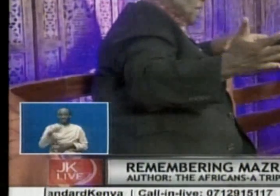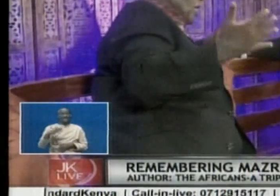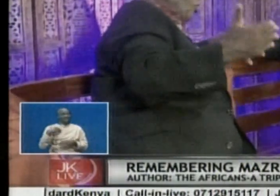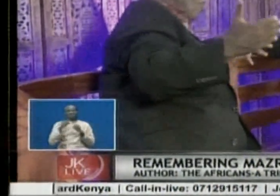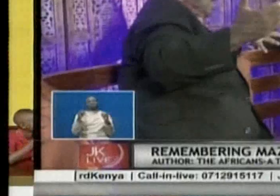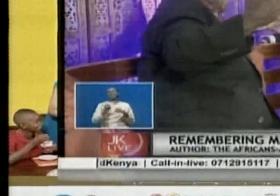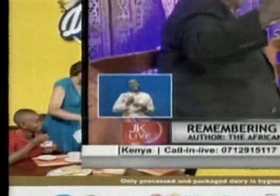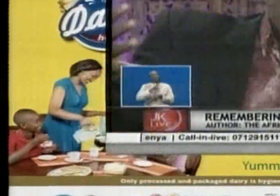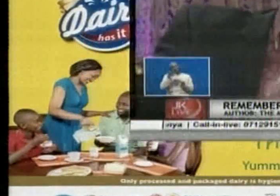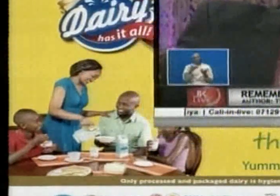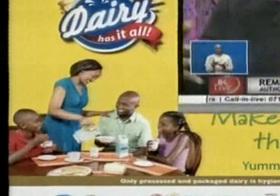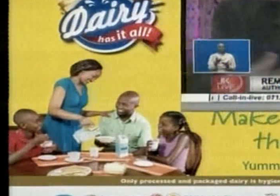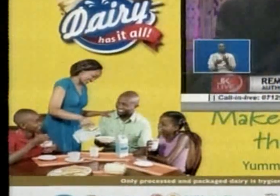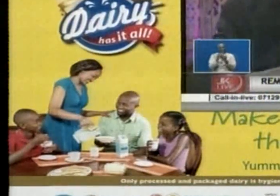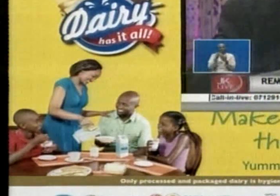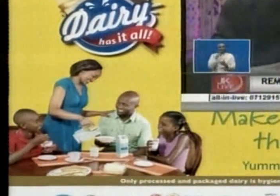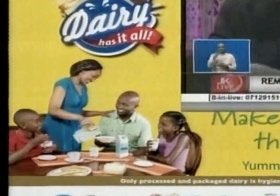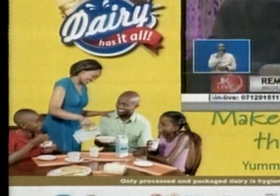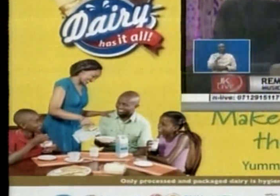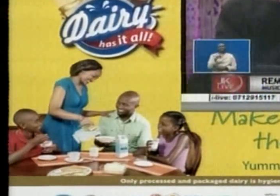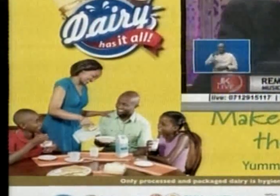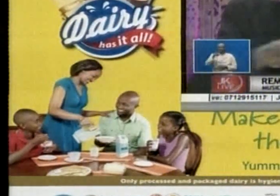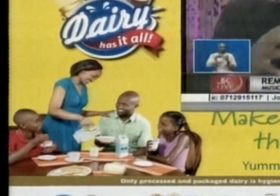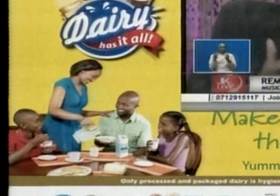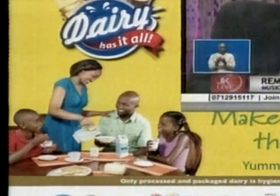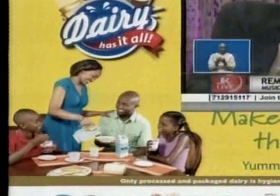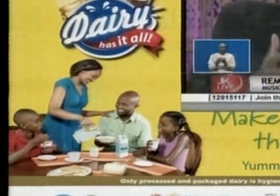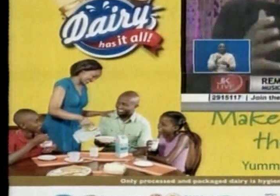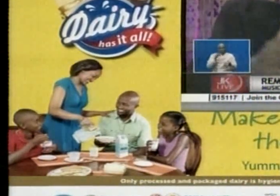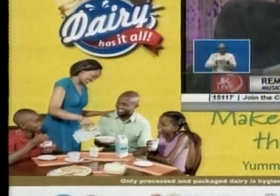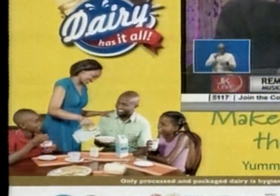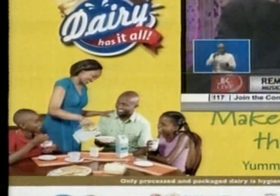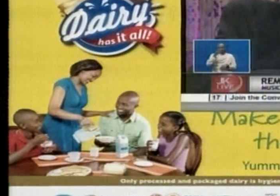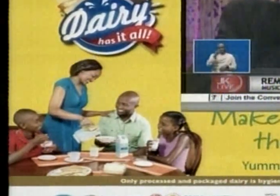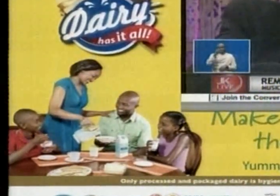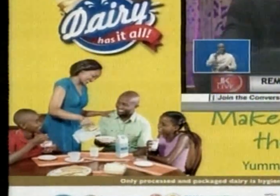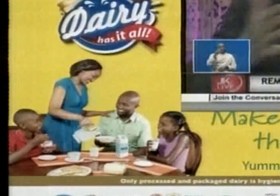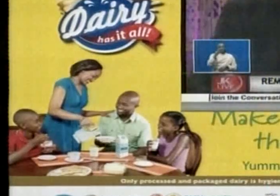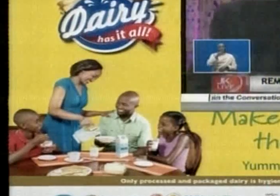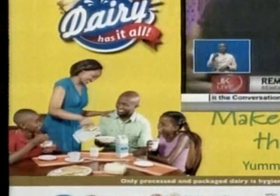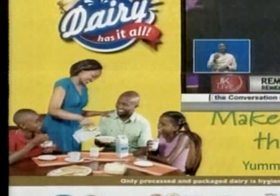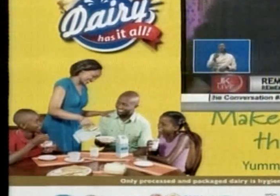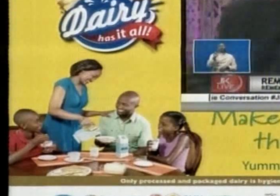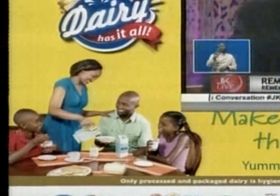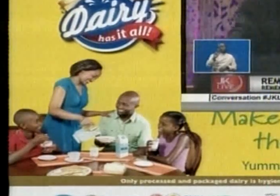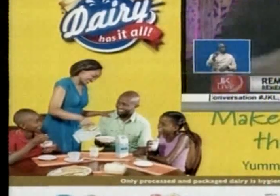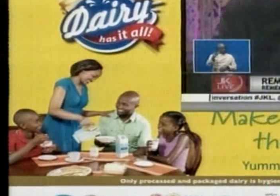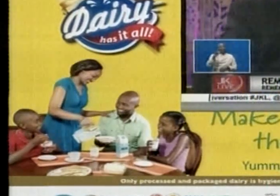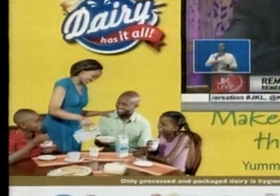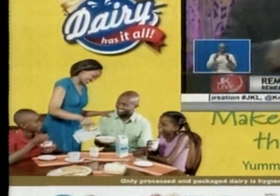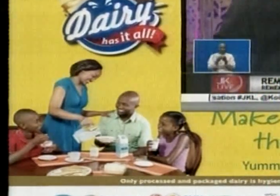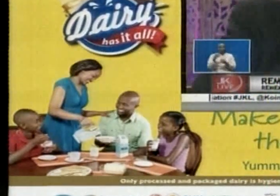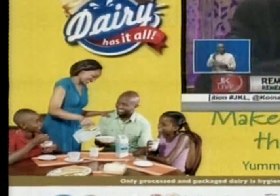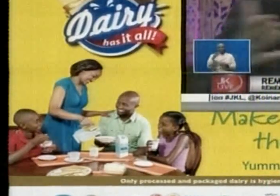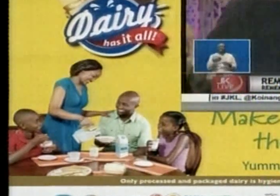only the girls. So these were family. And once in the Mazrui family, you're in the family. You're a